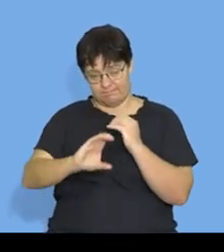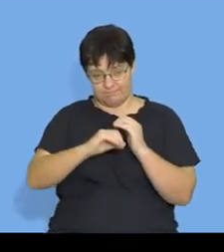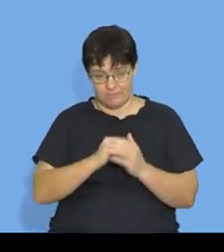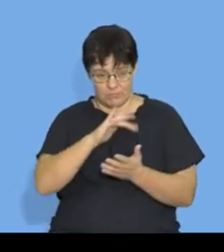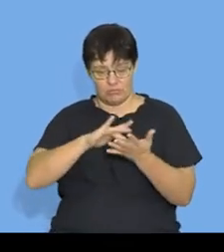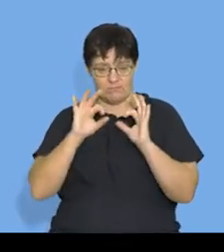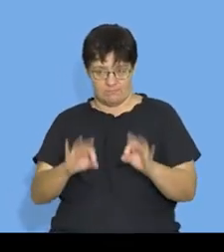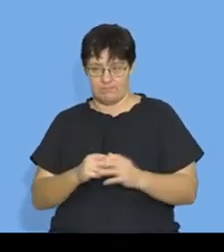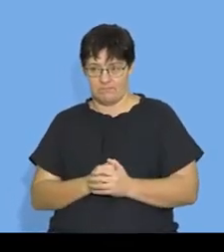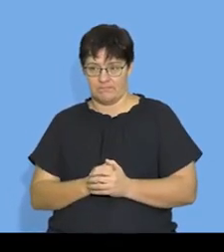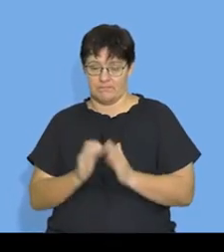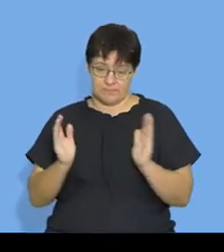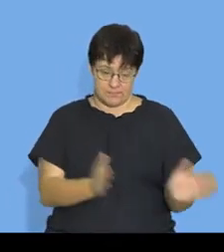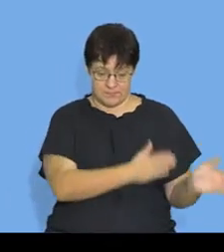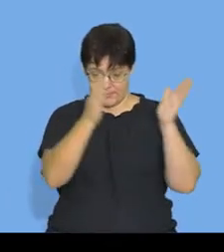into position.